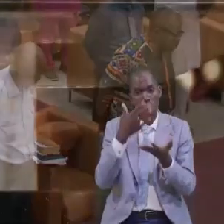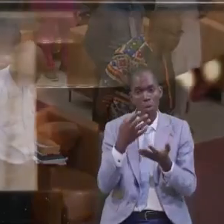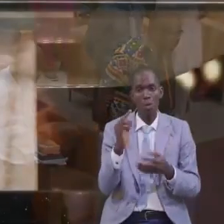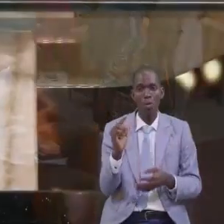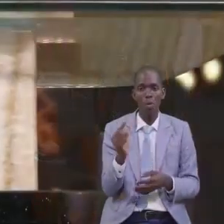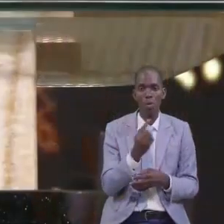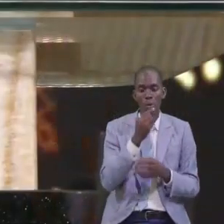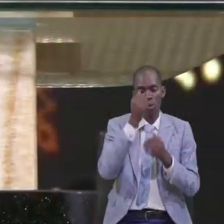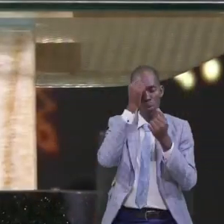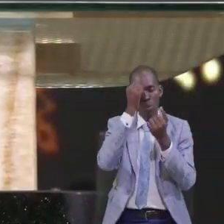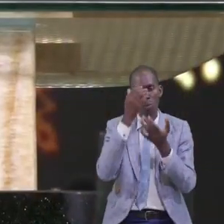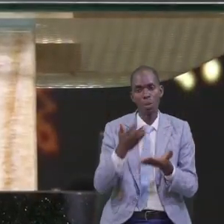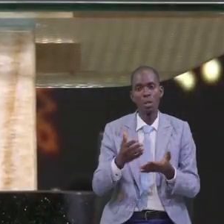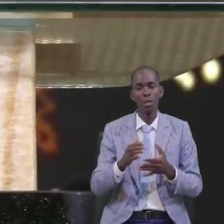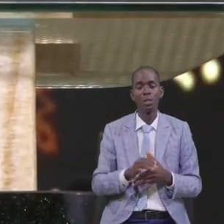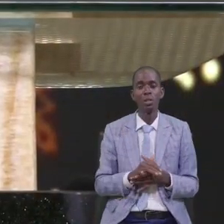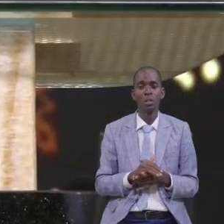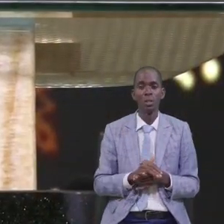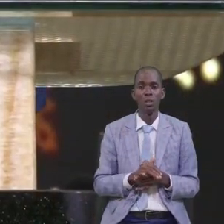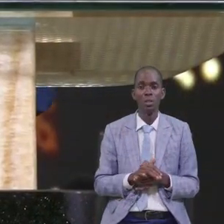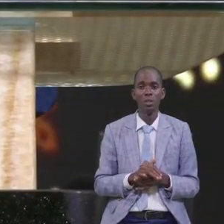obey.